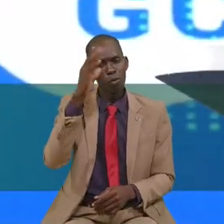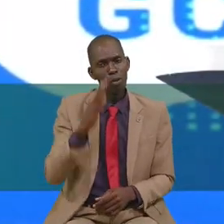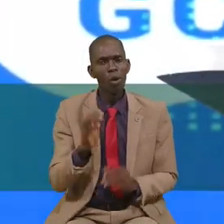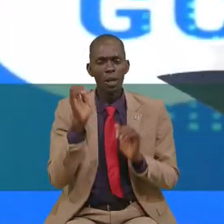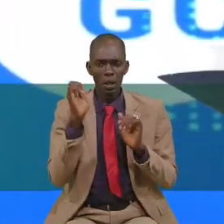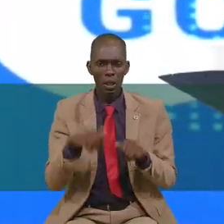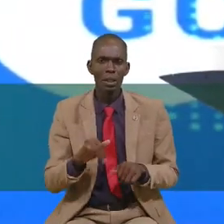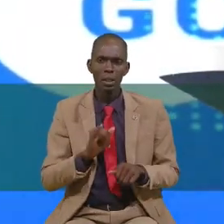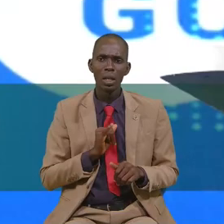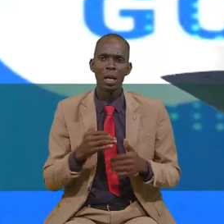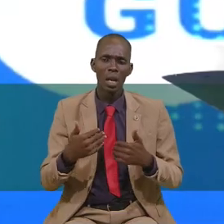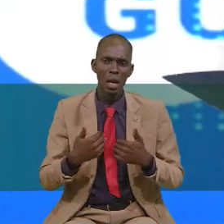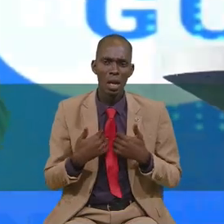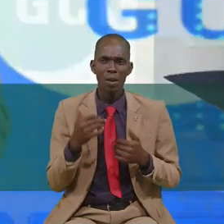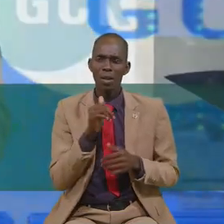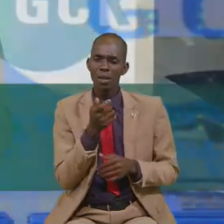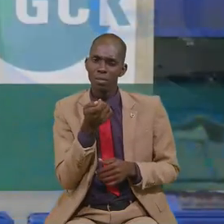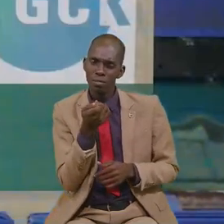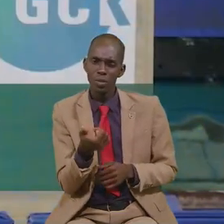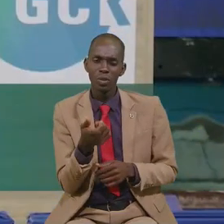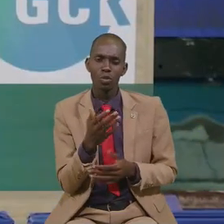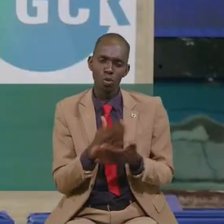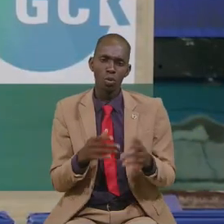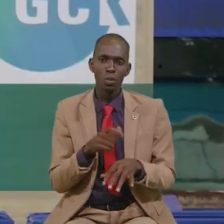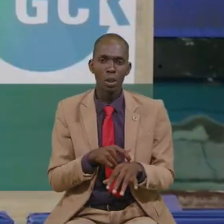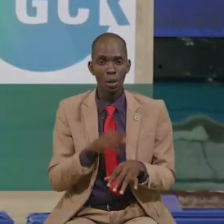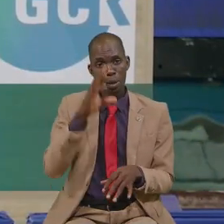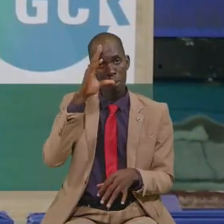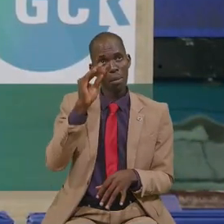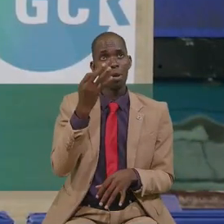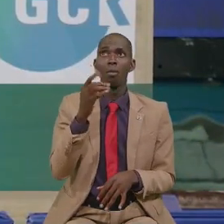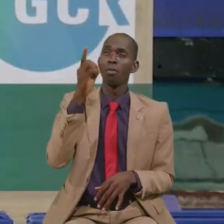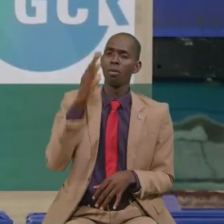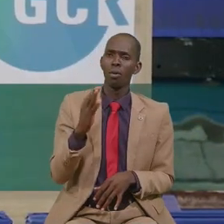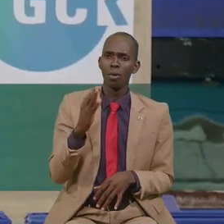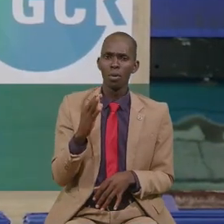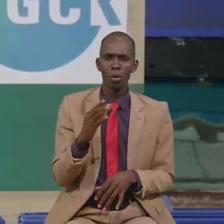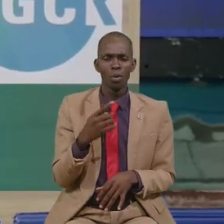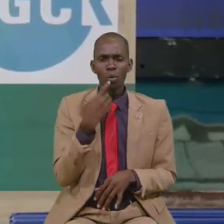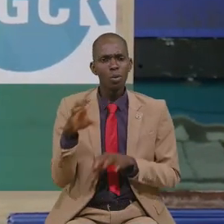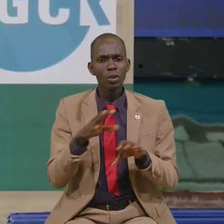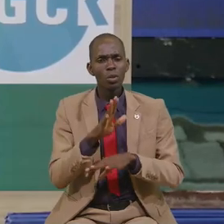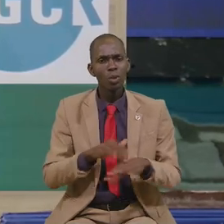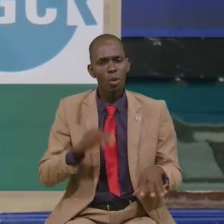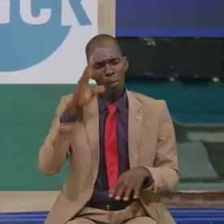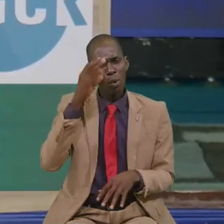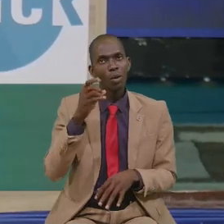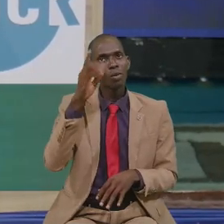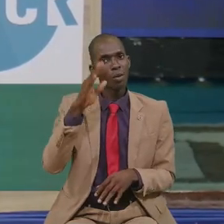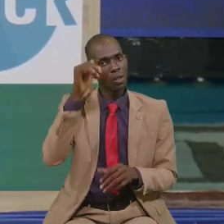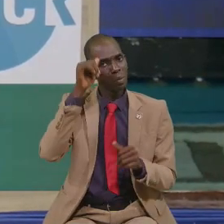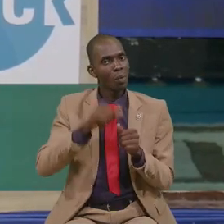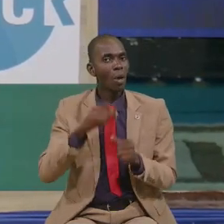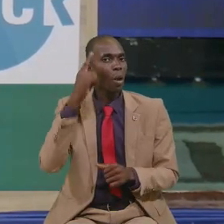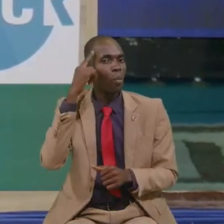have a bit of your time? Man of God. What did they call man of God? They called Moses man of God. When you